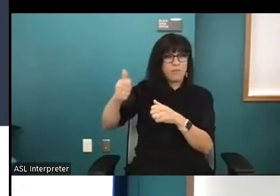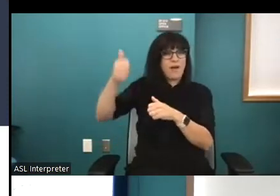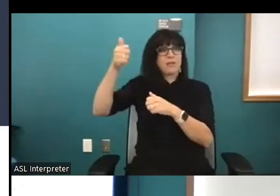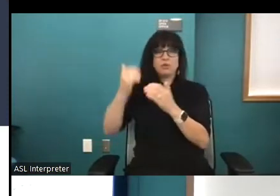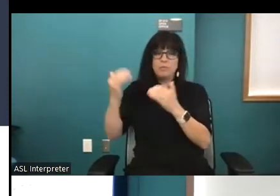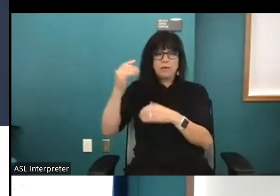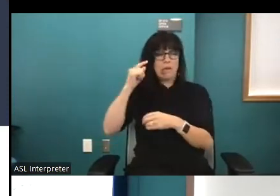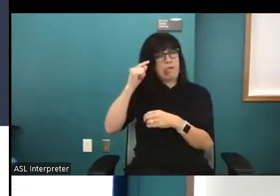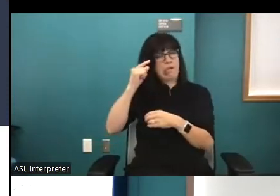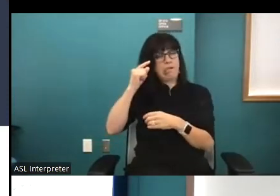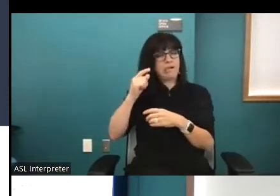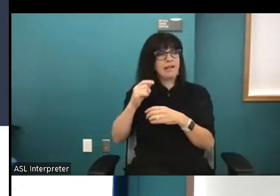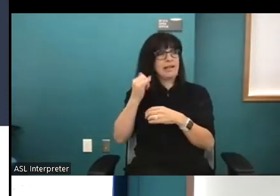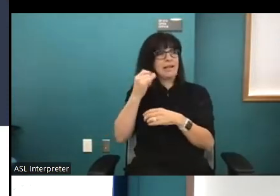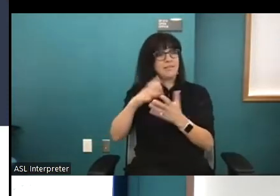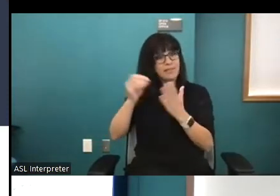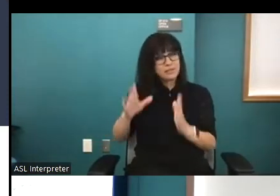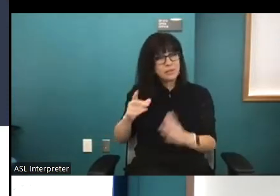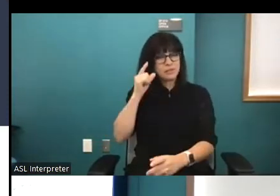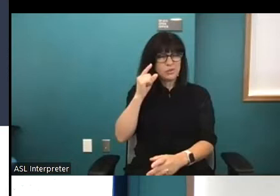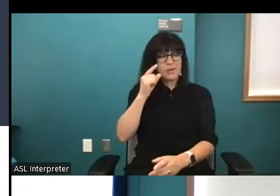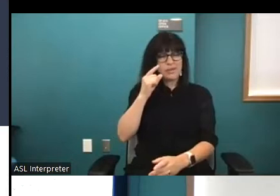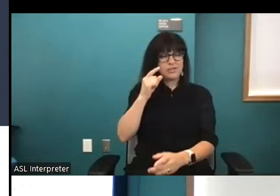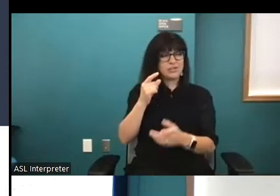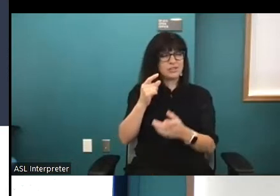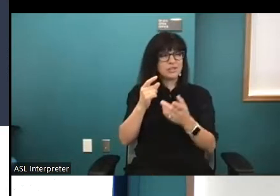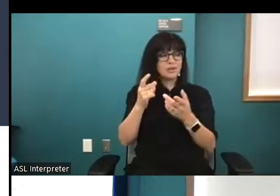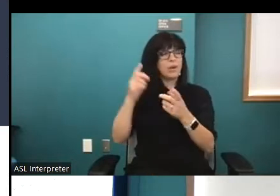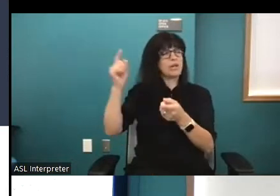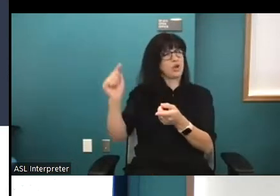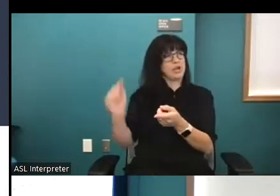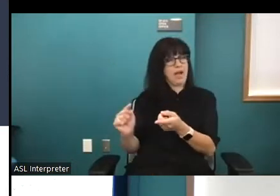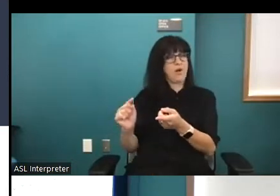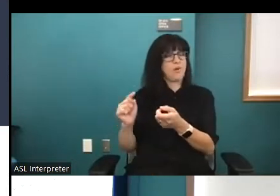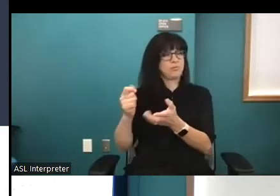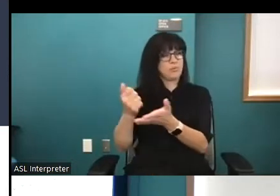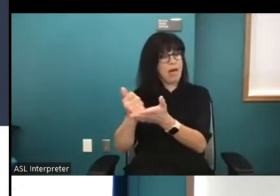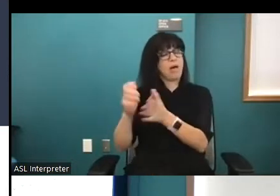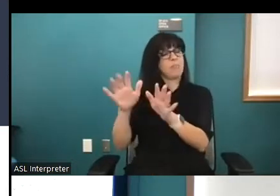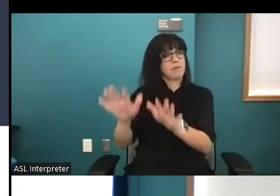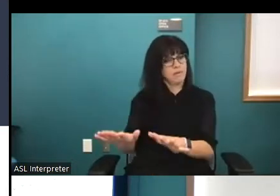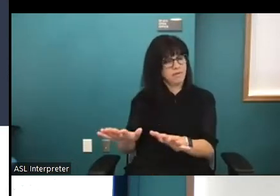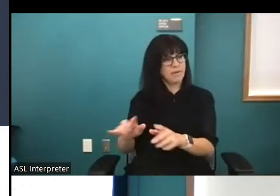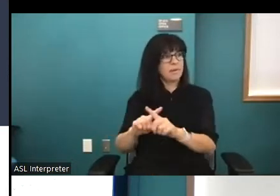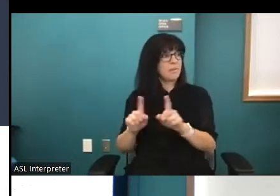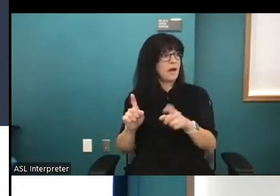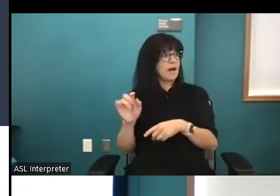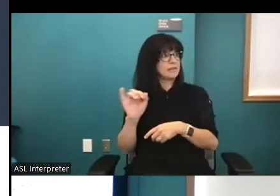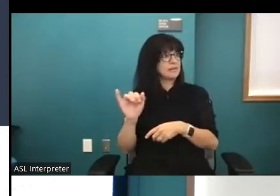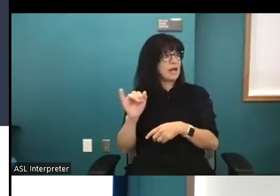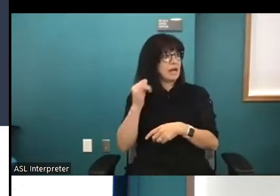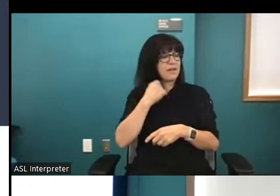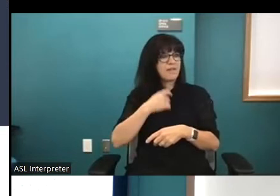eye twitch. So if any of your students ever have an eye twitch, let me know. We can turn that down, but that's probably, it's sort of like, if I